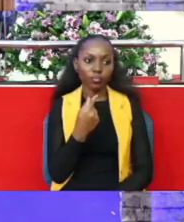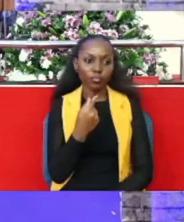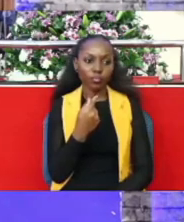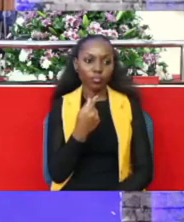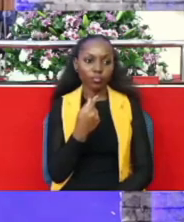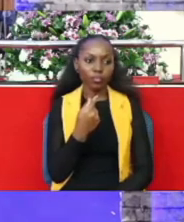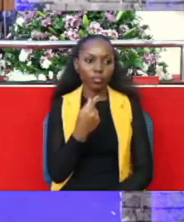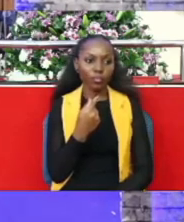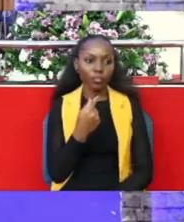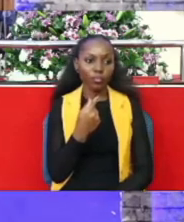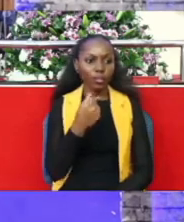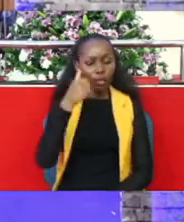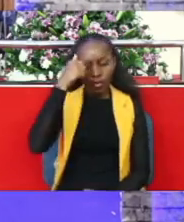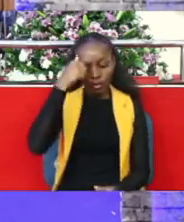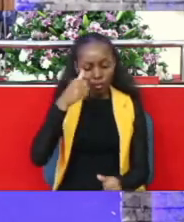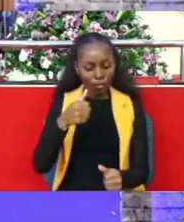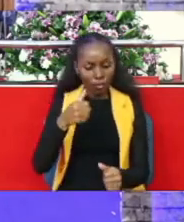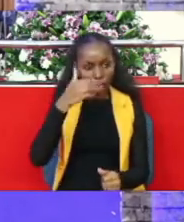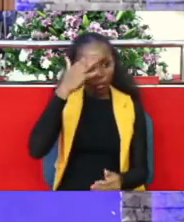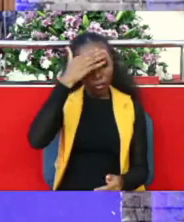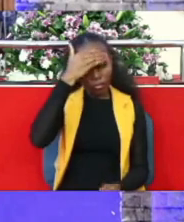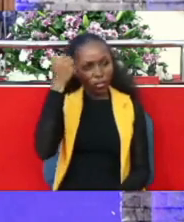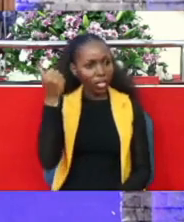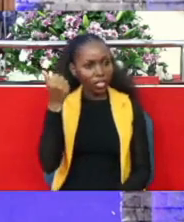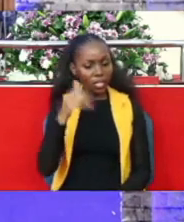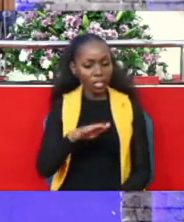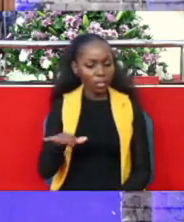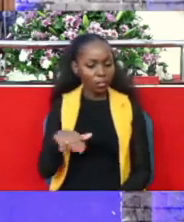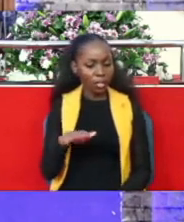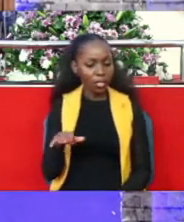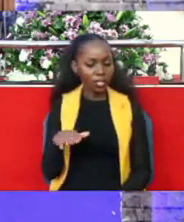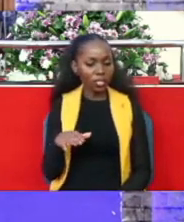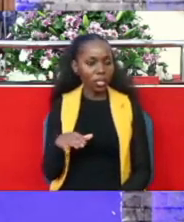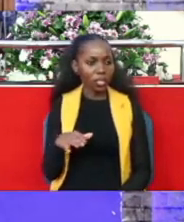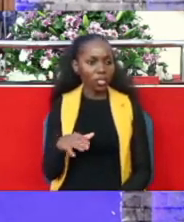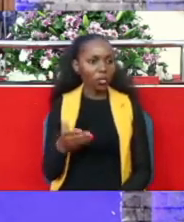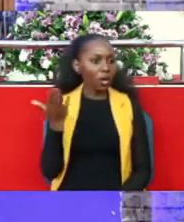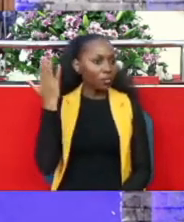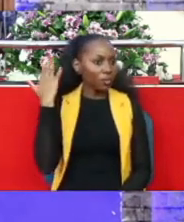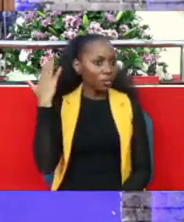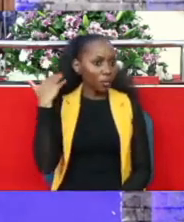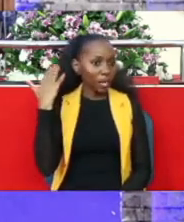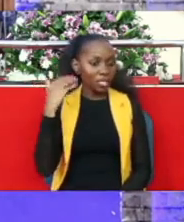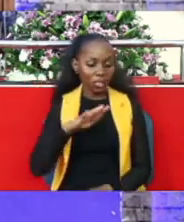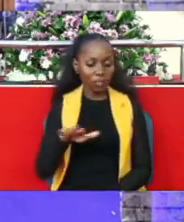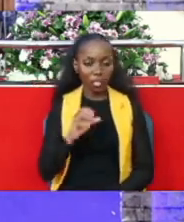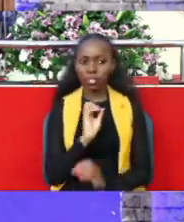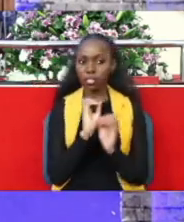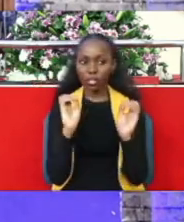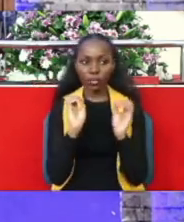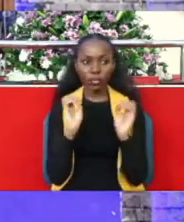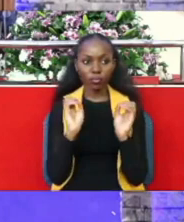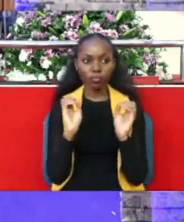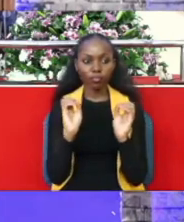Na sikusema mahali ambapo unatoka. Not to mention the background that you had. Bila kufikiria ulikuwa mtu wa kiwango kigani. Because